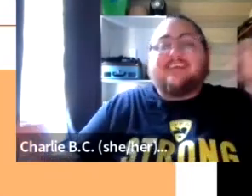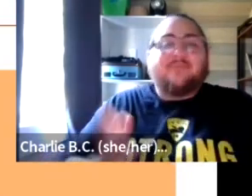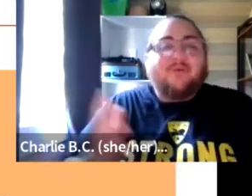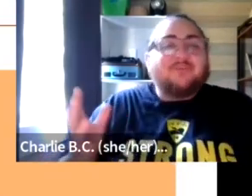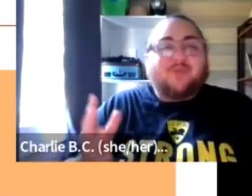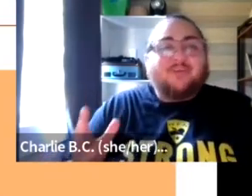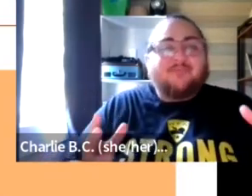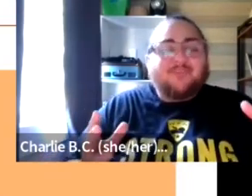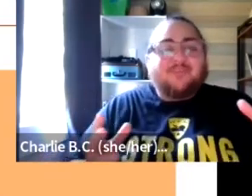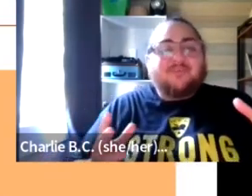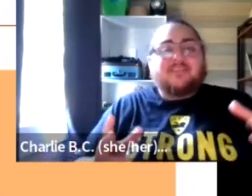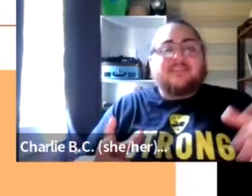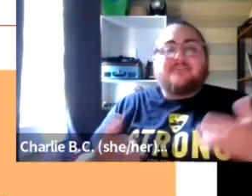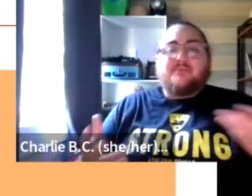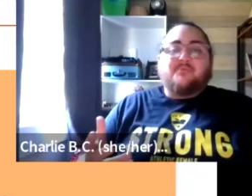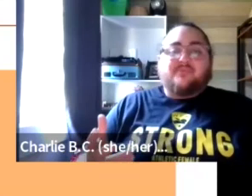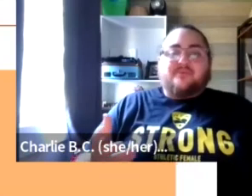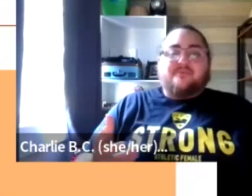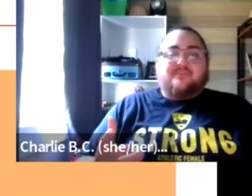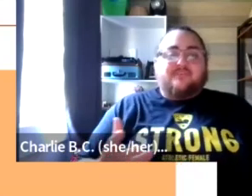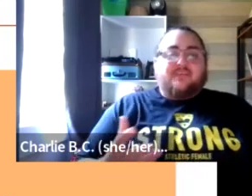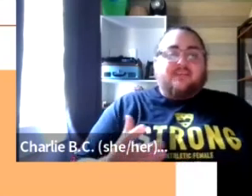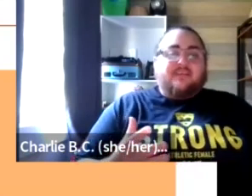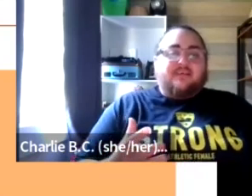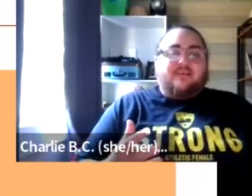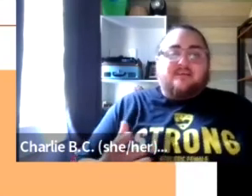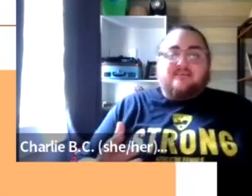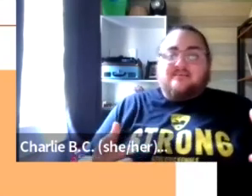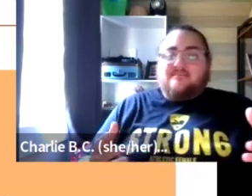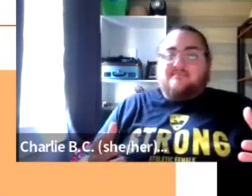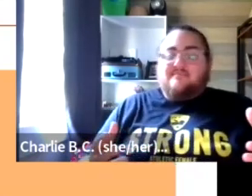things I think I'm the most proud of with CloseKnit is that we've come up with all of these